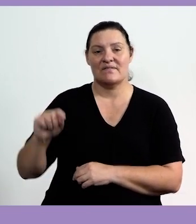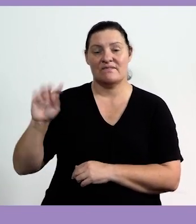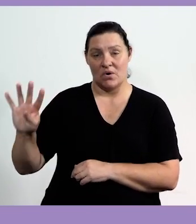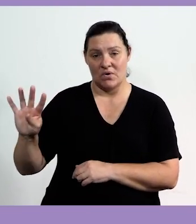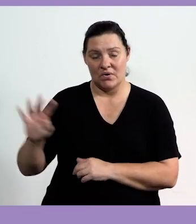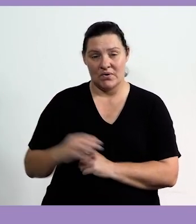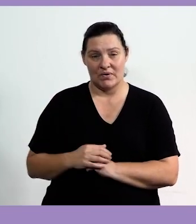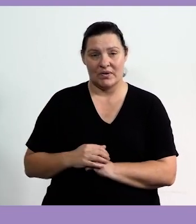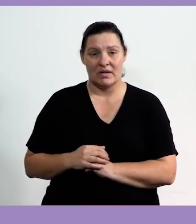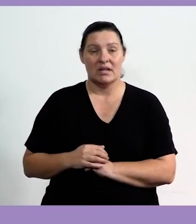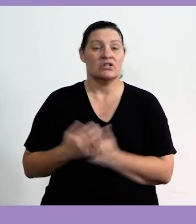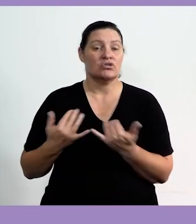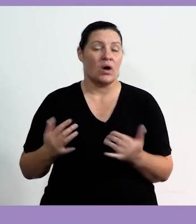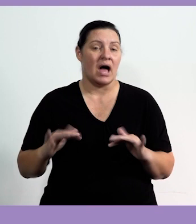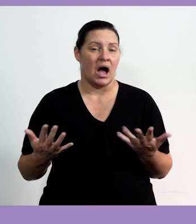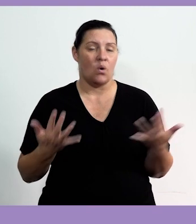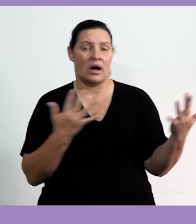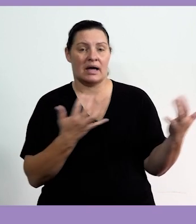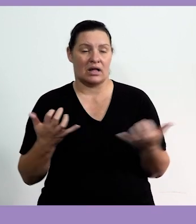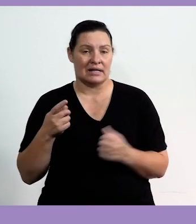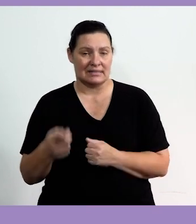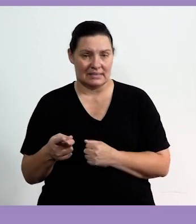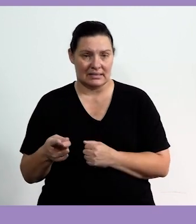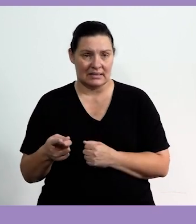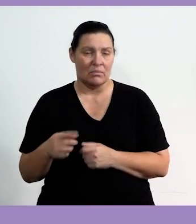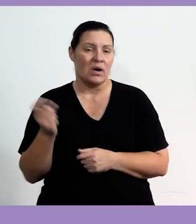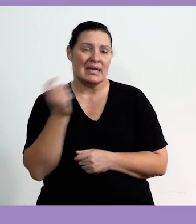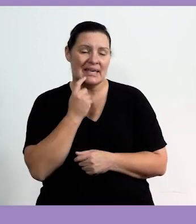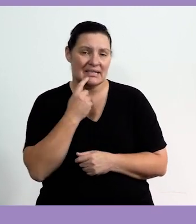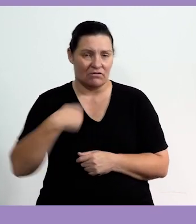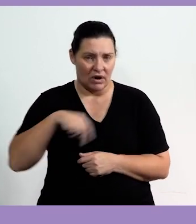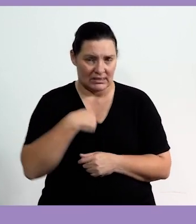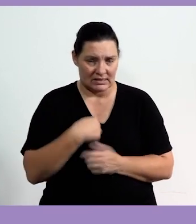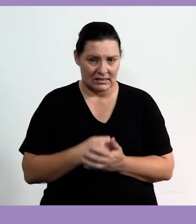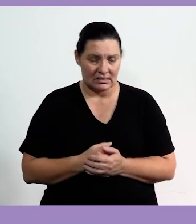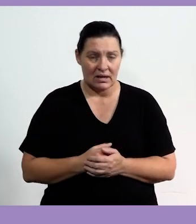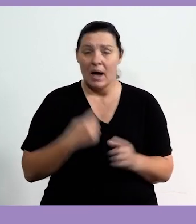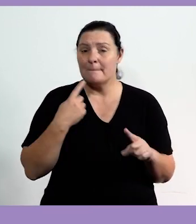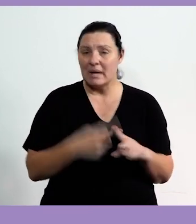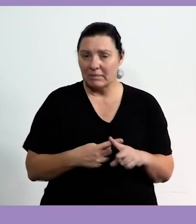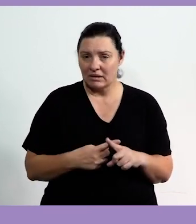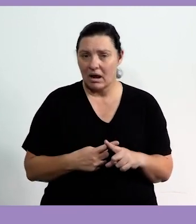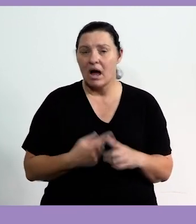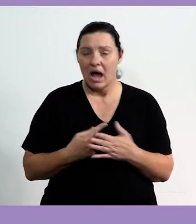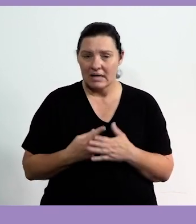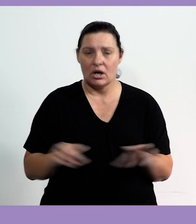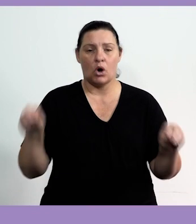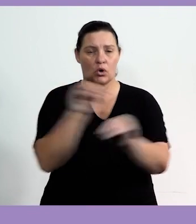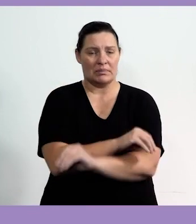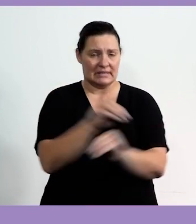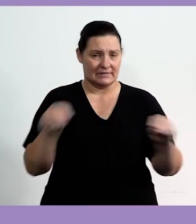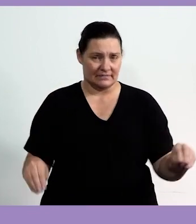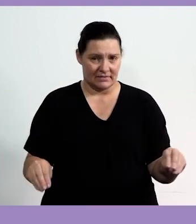It is to the exponent 4. So how can we calculate that easier for us. Remember, multiplication